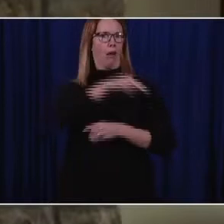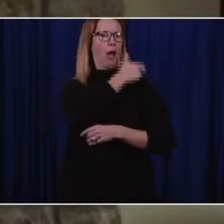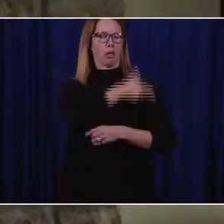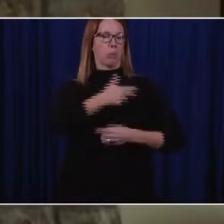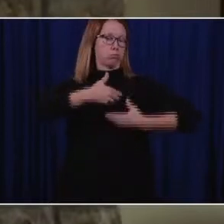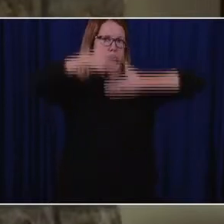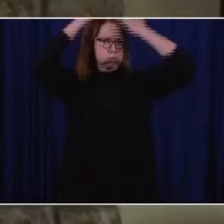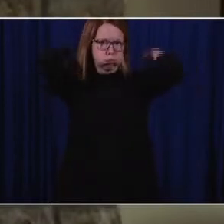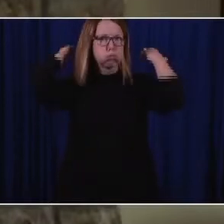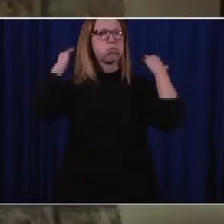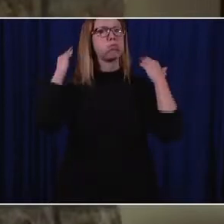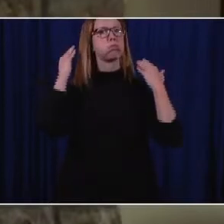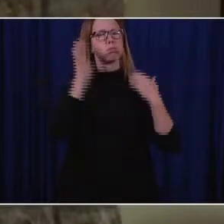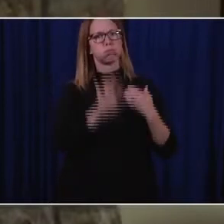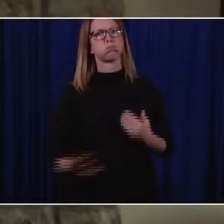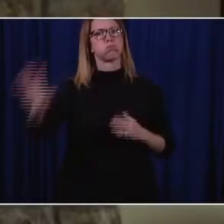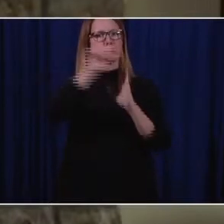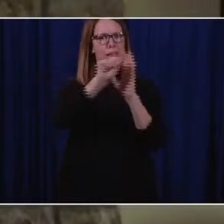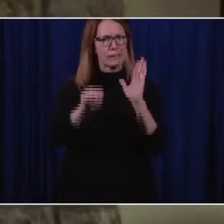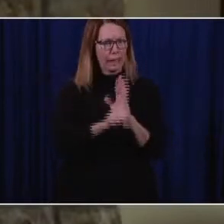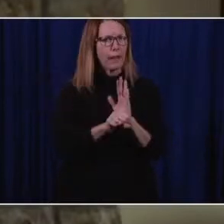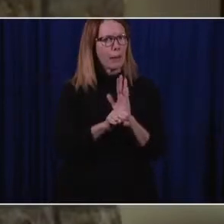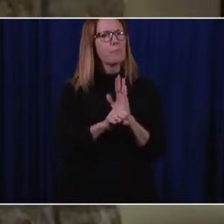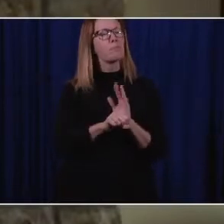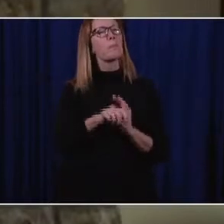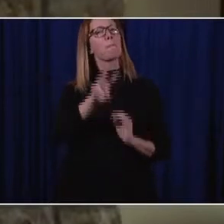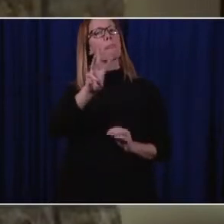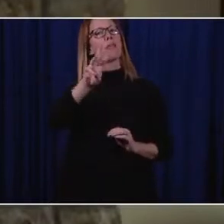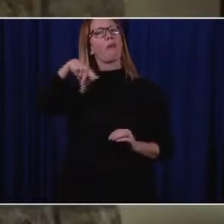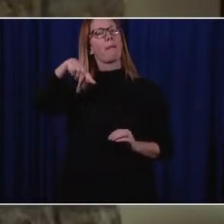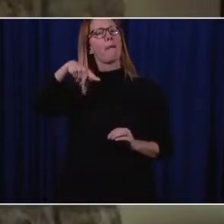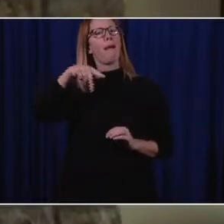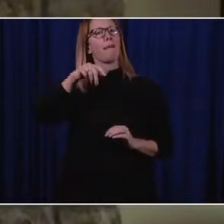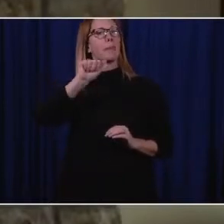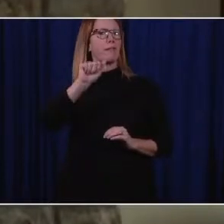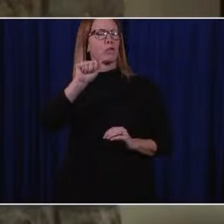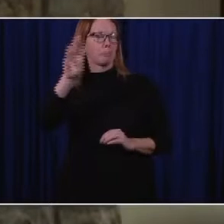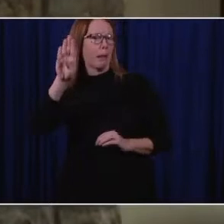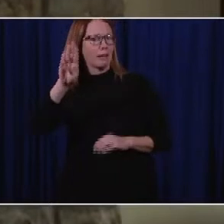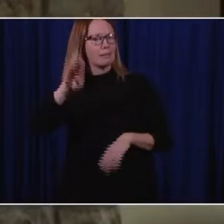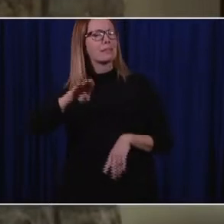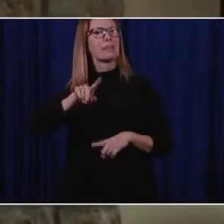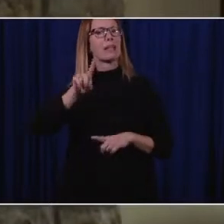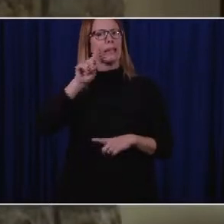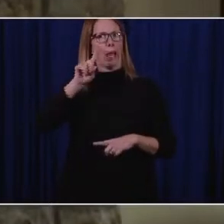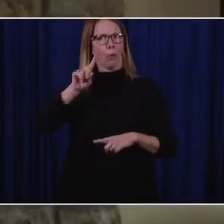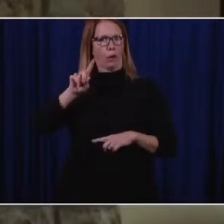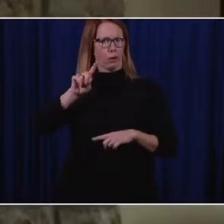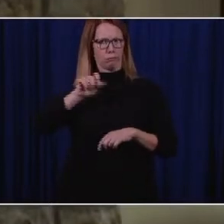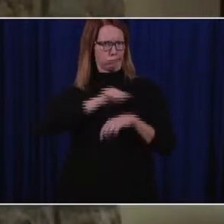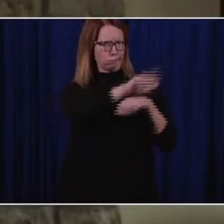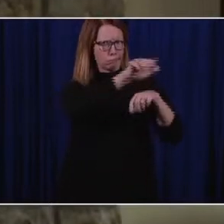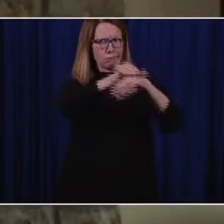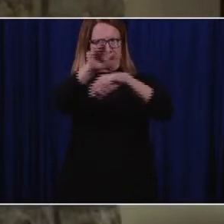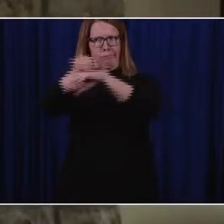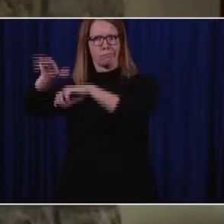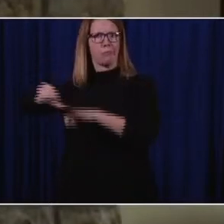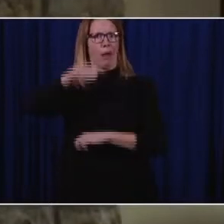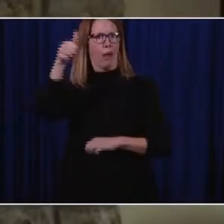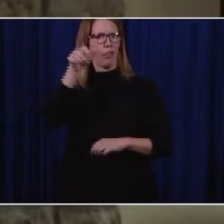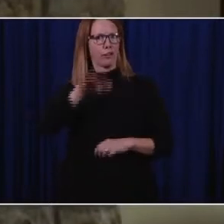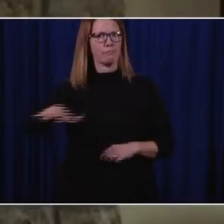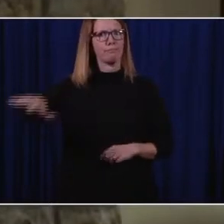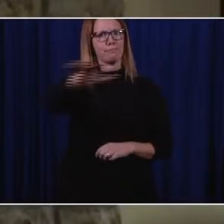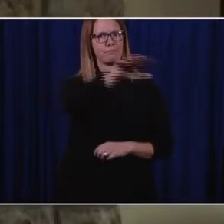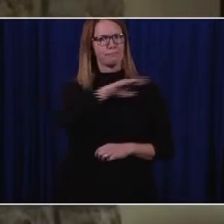statewide. Medical squadrons from Wright-Patterson Air Force Base were deployed to New York City and other states back in the spring to assist with these